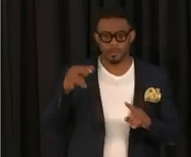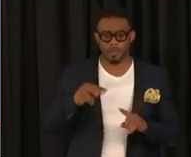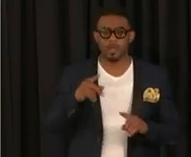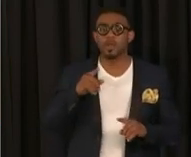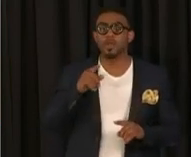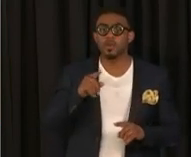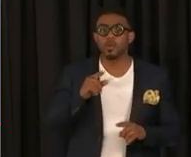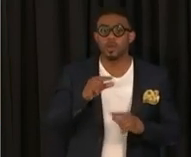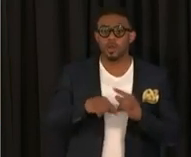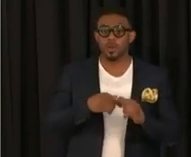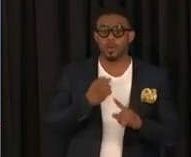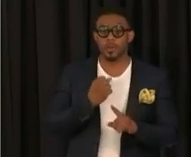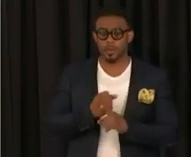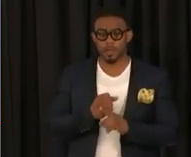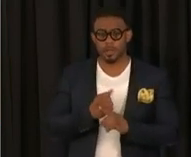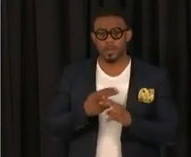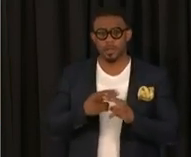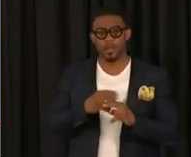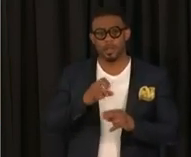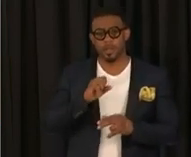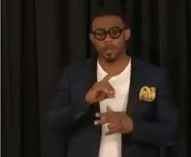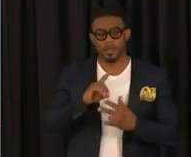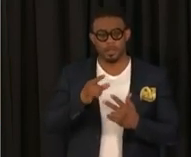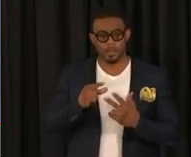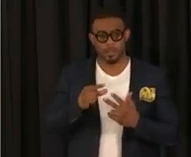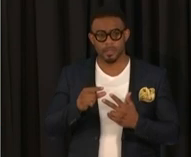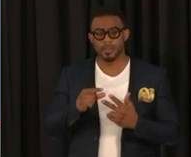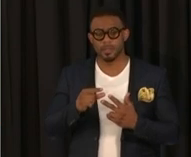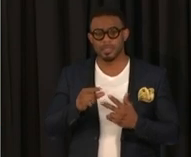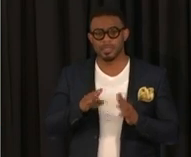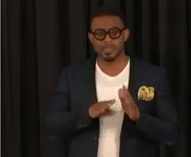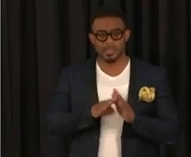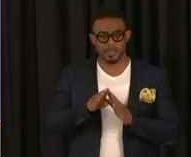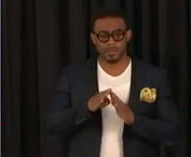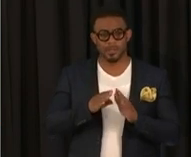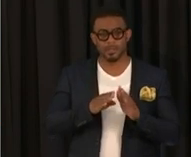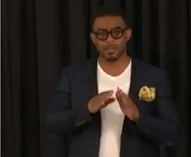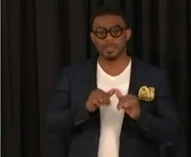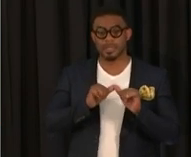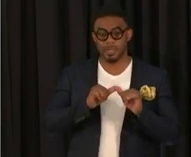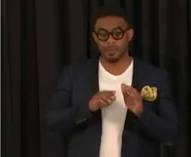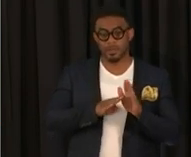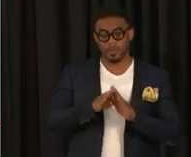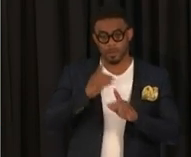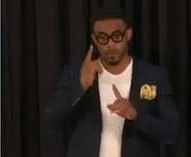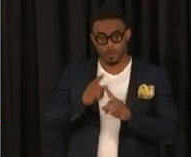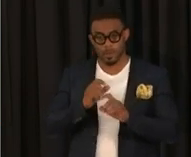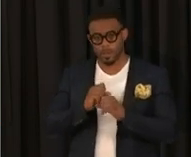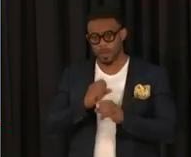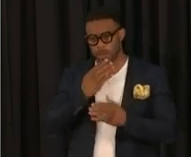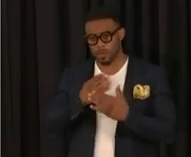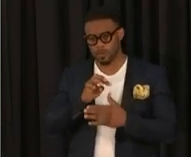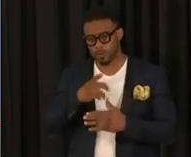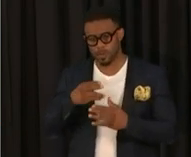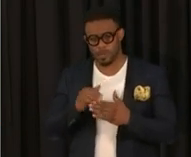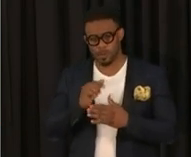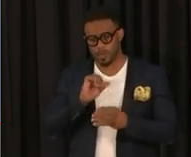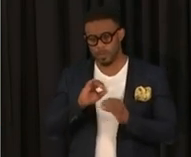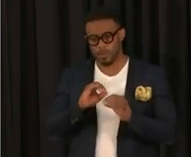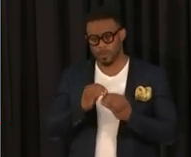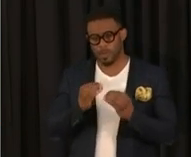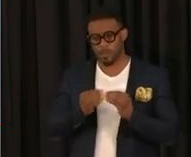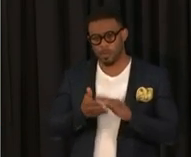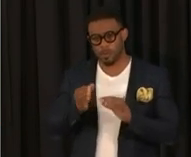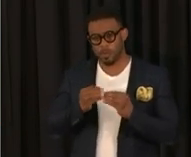standpoint. The UN Global Compact has what's called SDGs of Sustainable Development Goals, and it's a good tool guide to make your organization just run